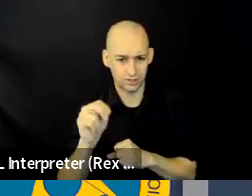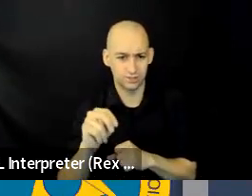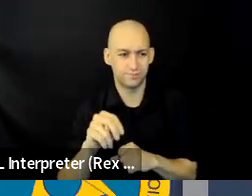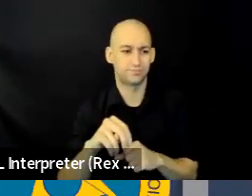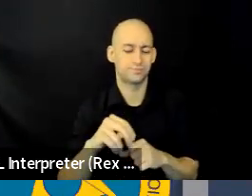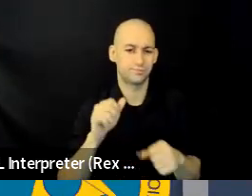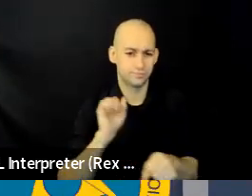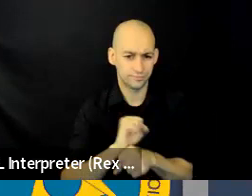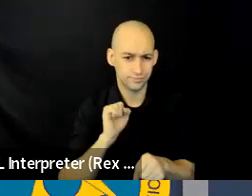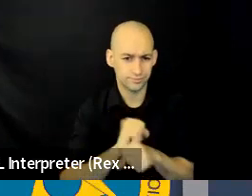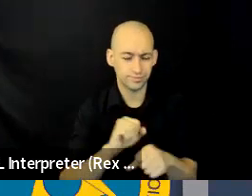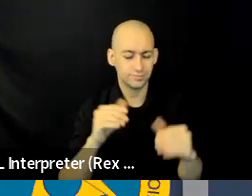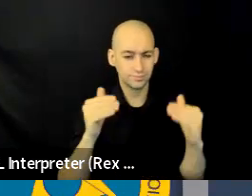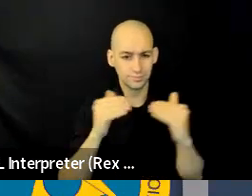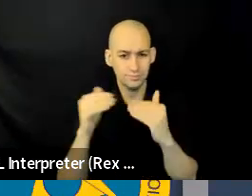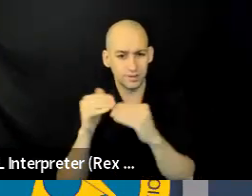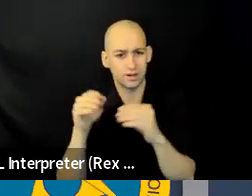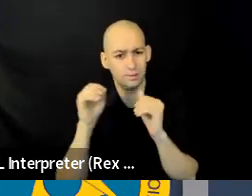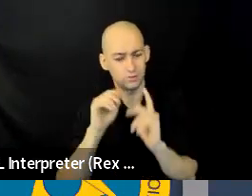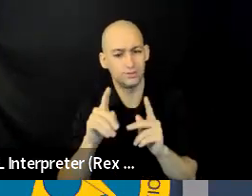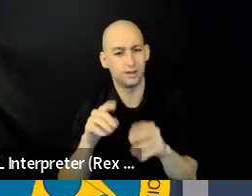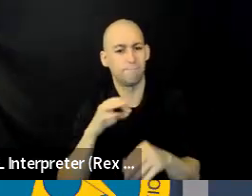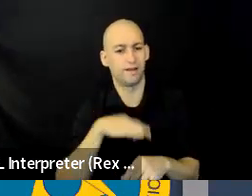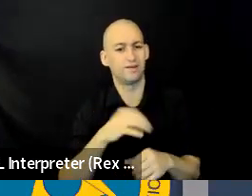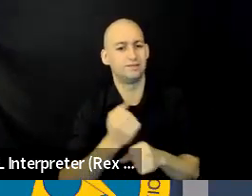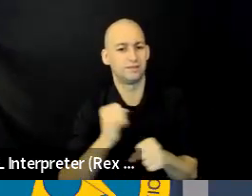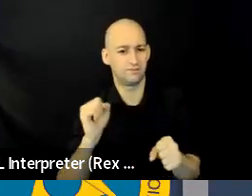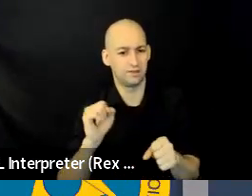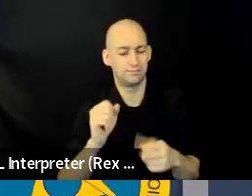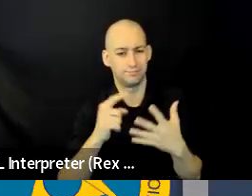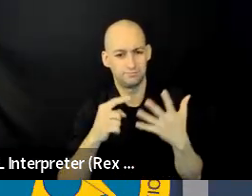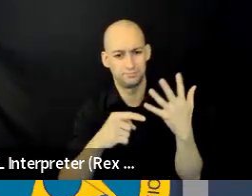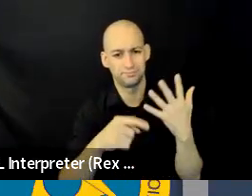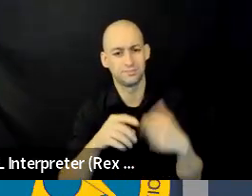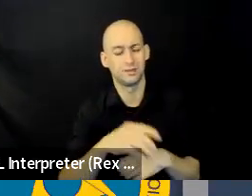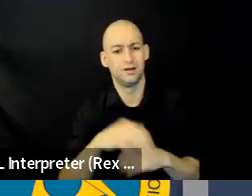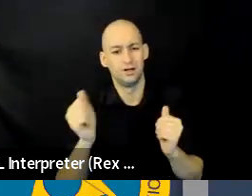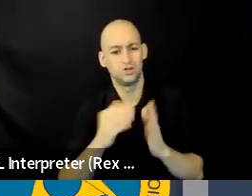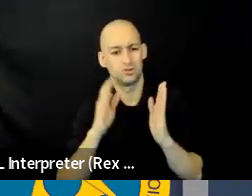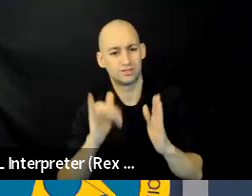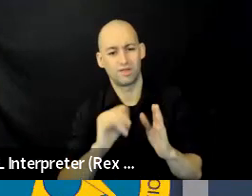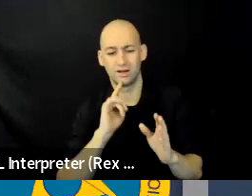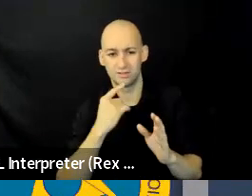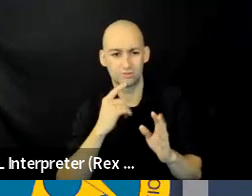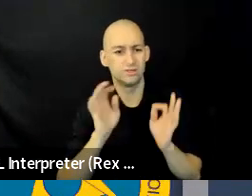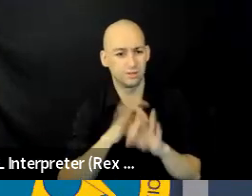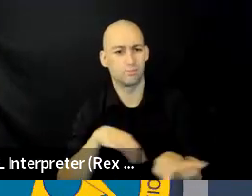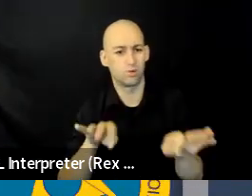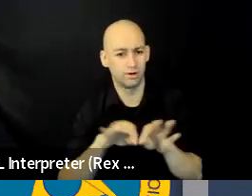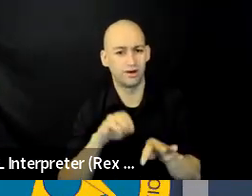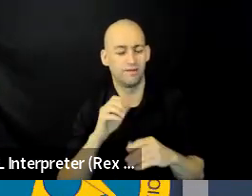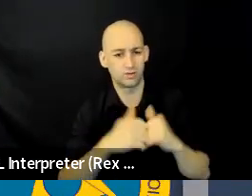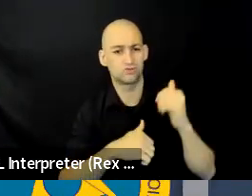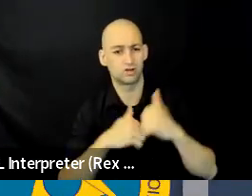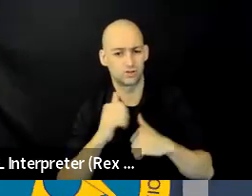action, equality, opportunity, benefit, and safety. Addressing this critical infrastructure not only ensures transportation